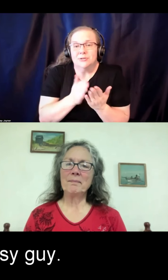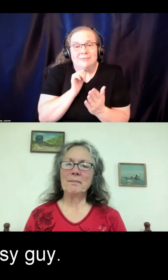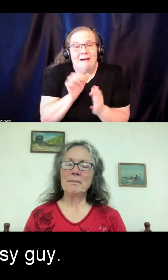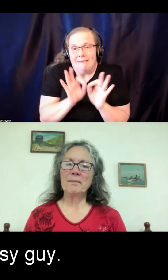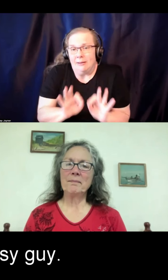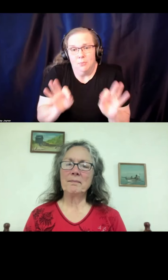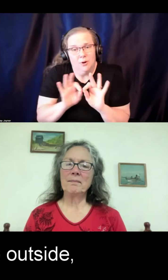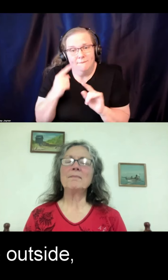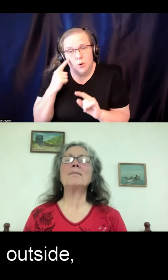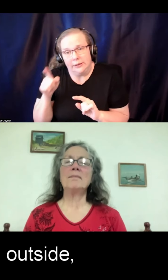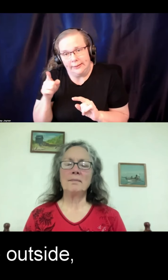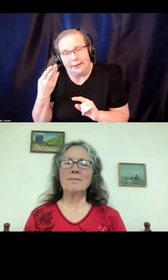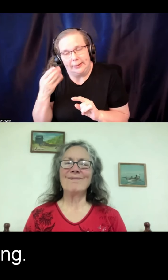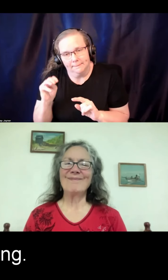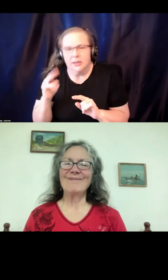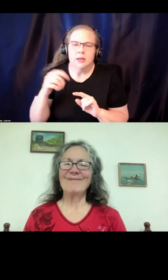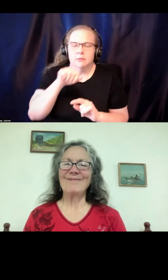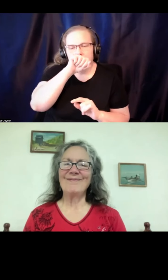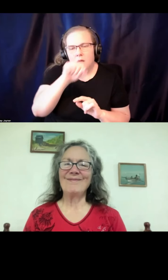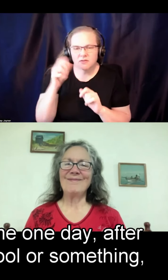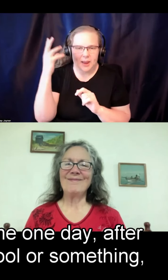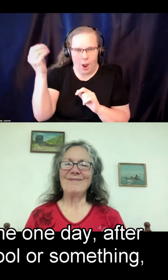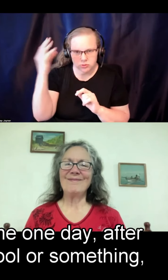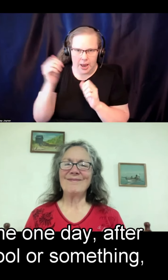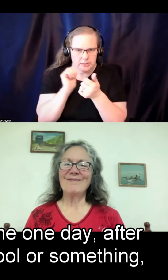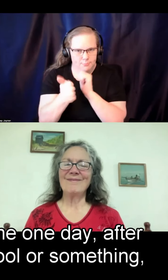important to him. He's a sportsy guy. He likes to be outside, be running, be Mm. active.